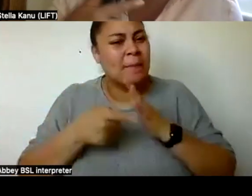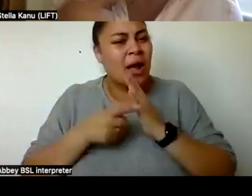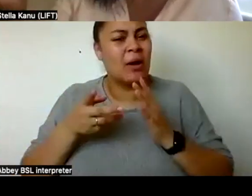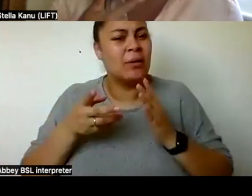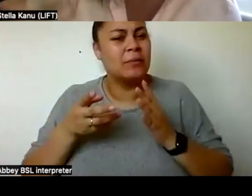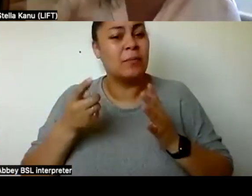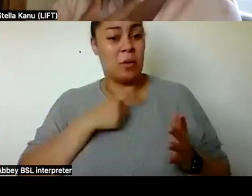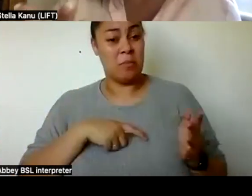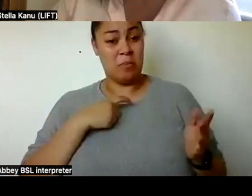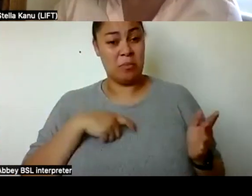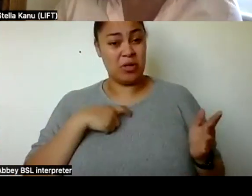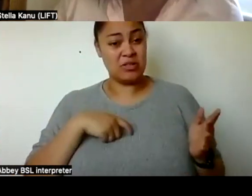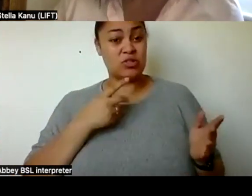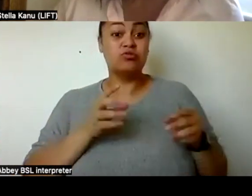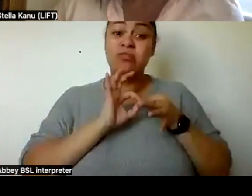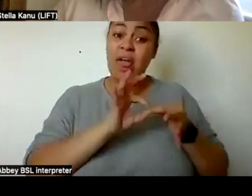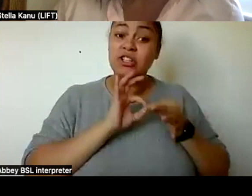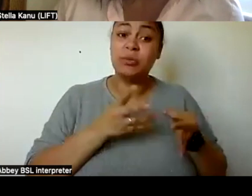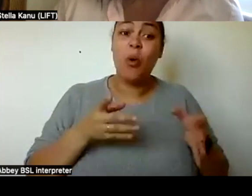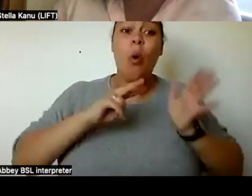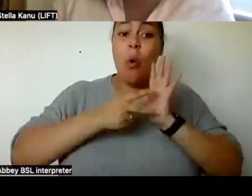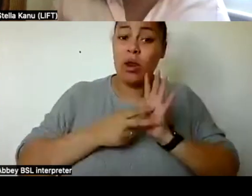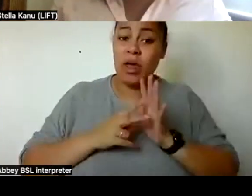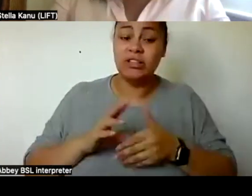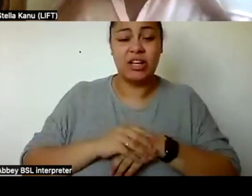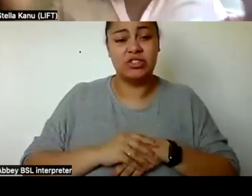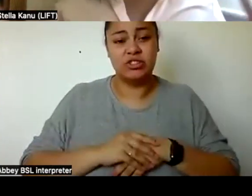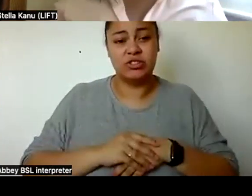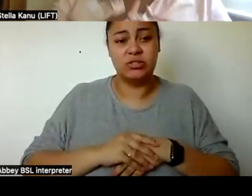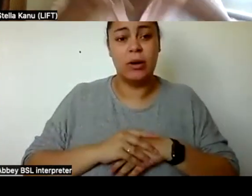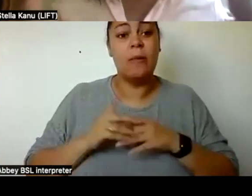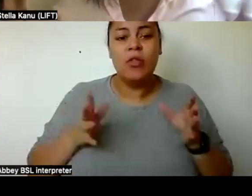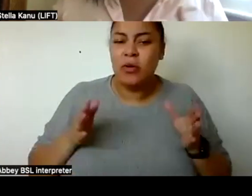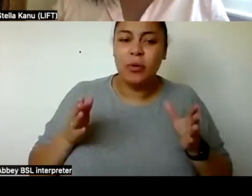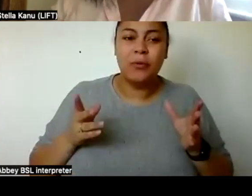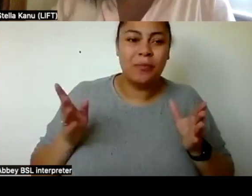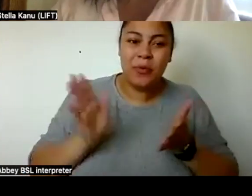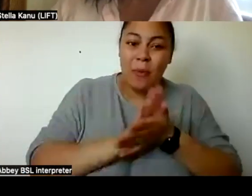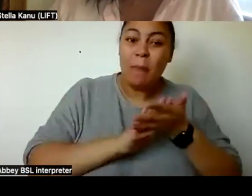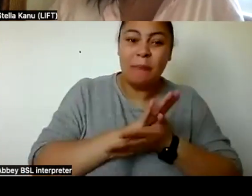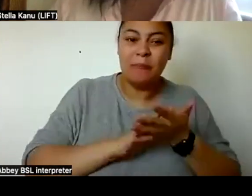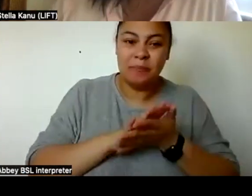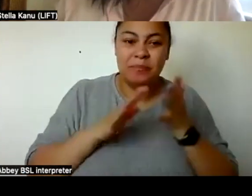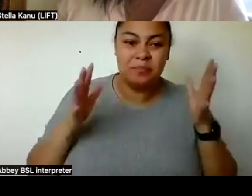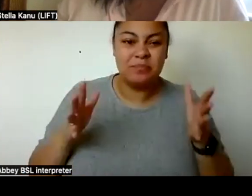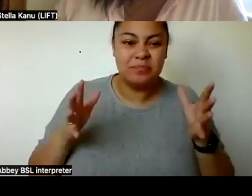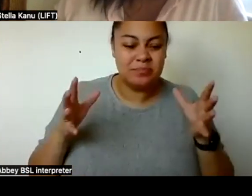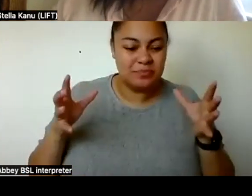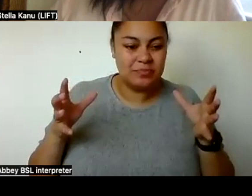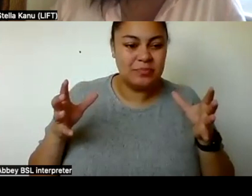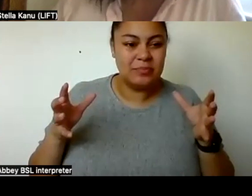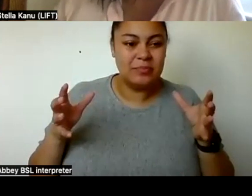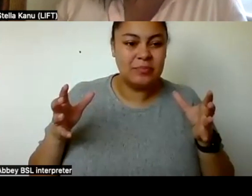in our interpersonal relationships as well as organizationally, but they all count to kind of counteract this very